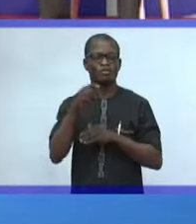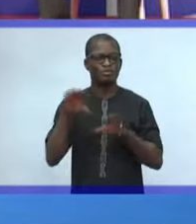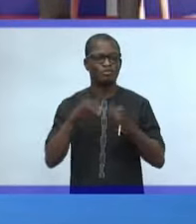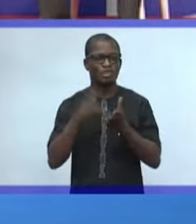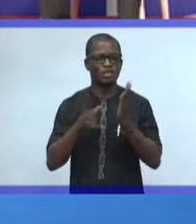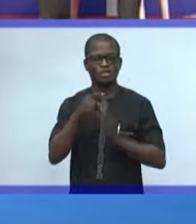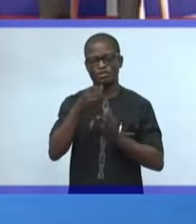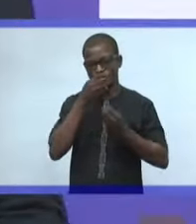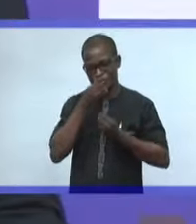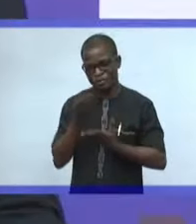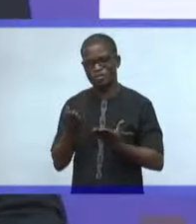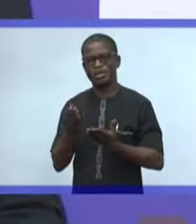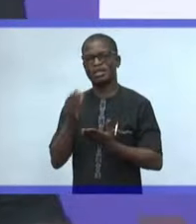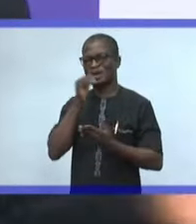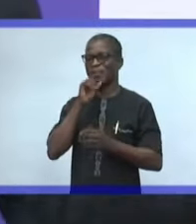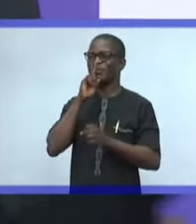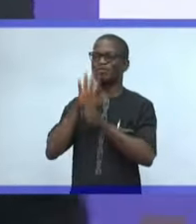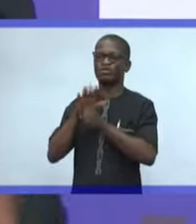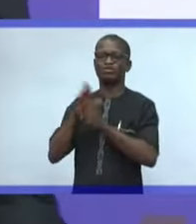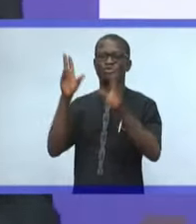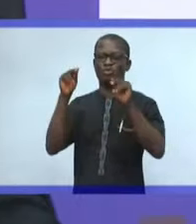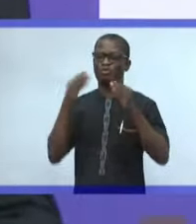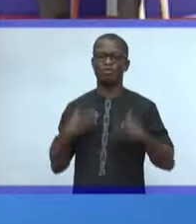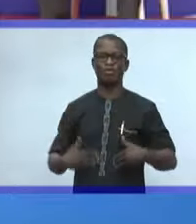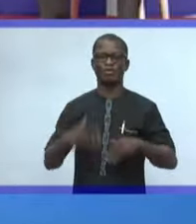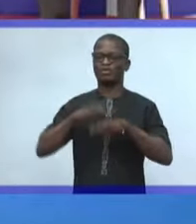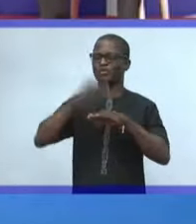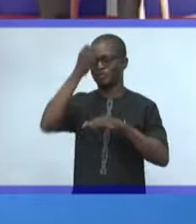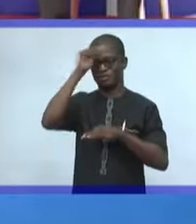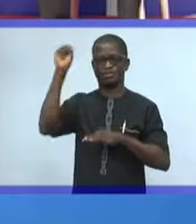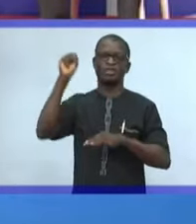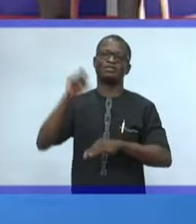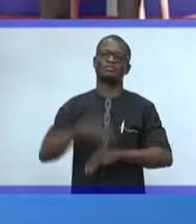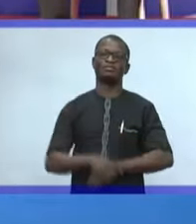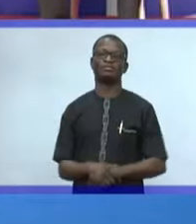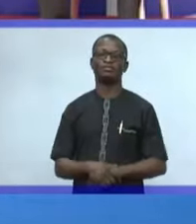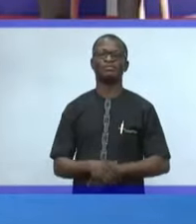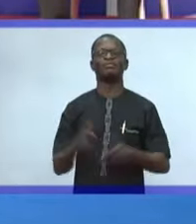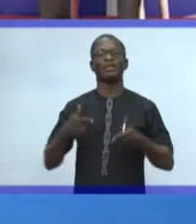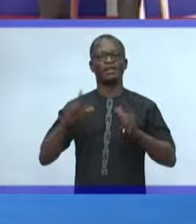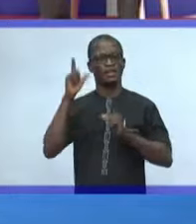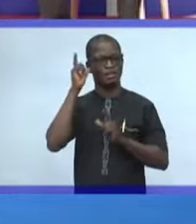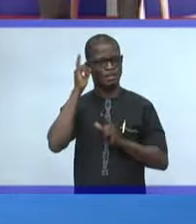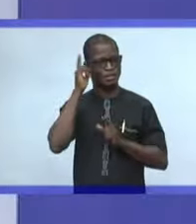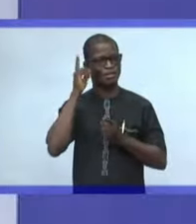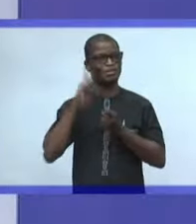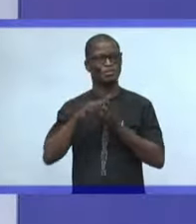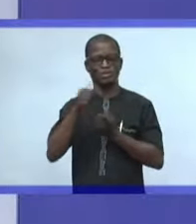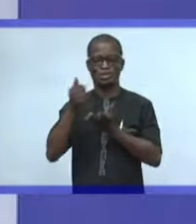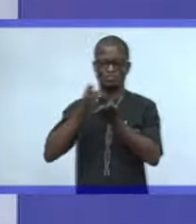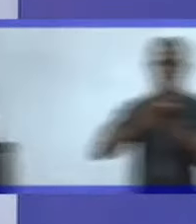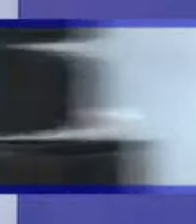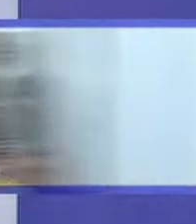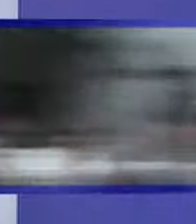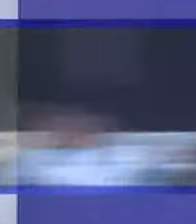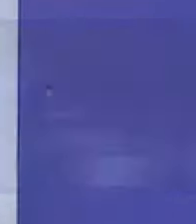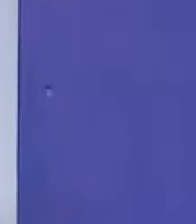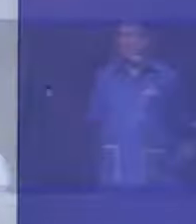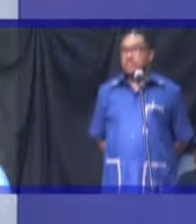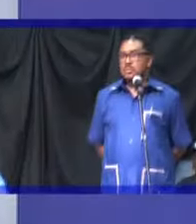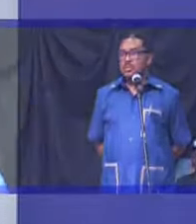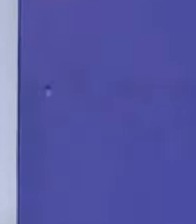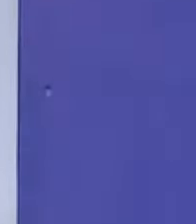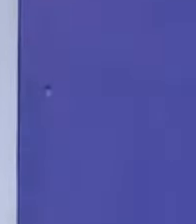you, nobody will be on strike unless his own is on strike. All right. Let's listen to a medical doctor, because that's